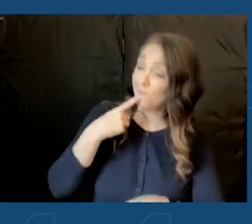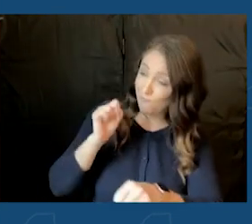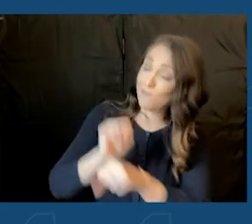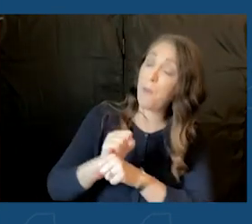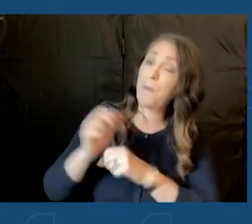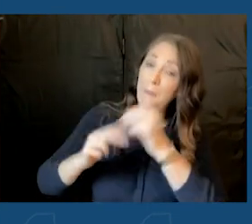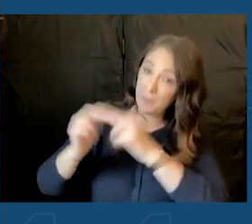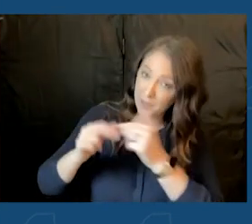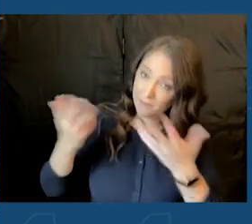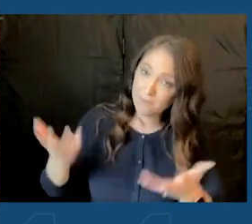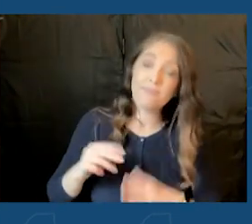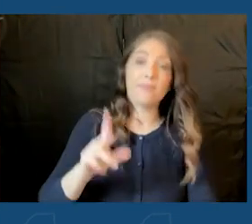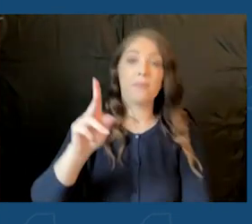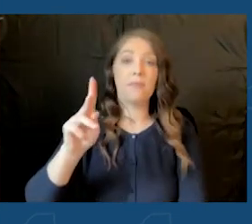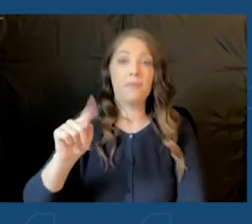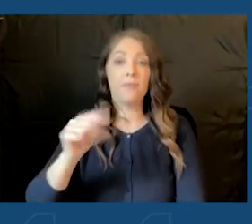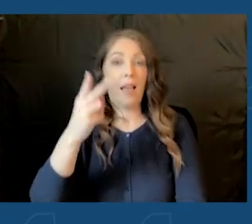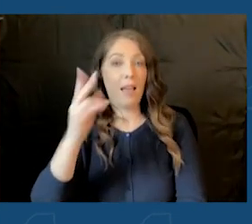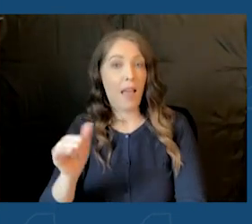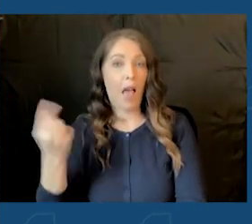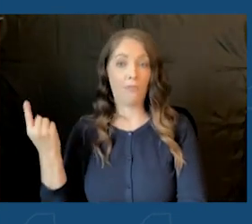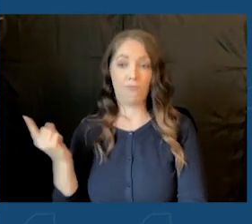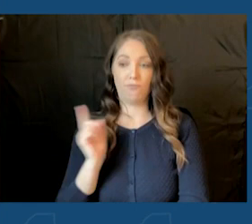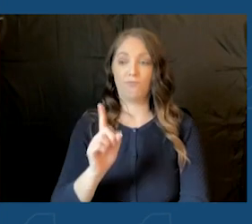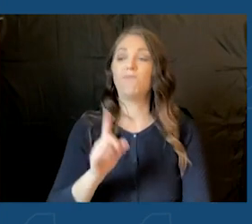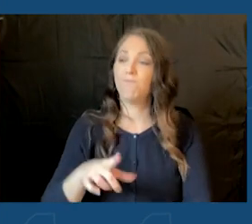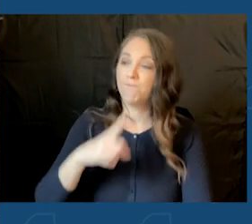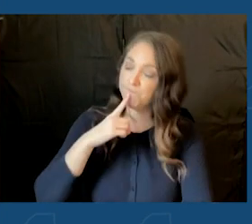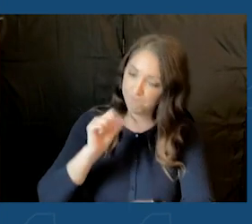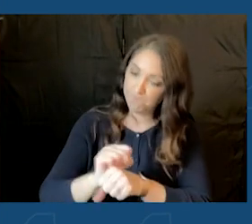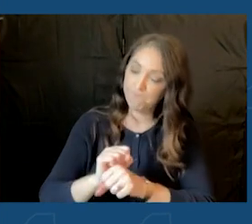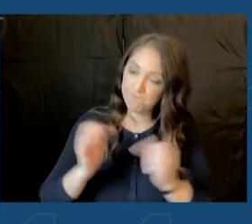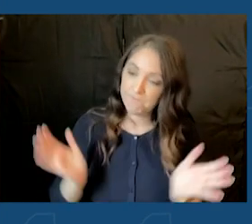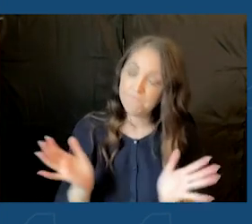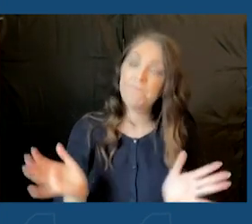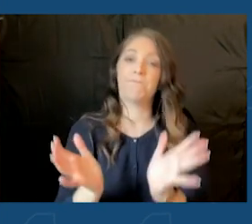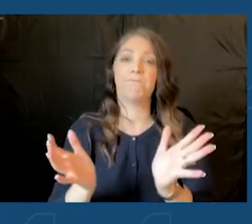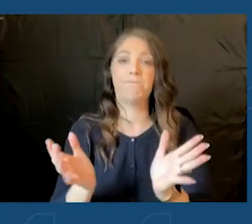towards the end and delivered, without missing a beat running two